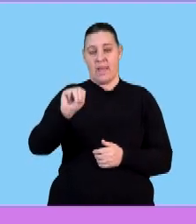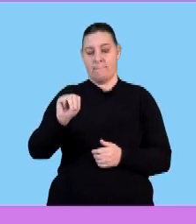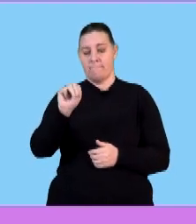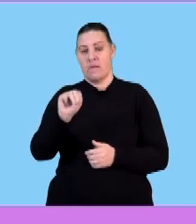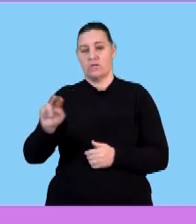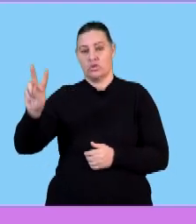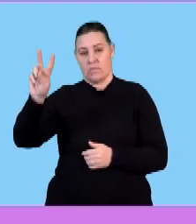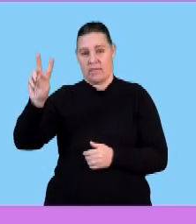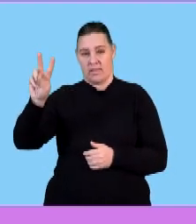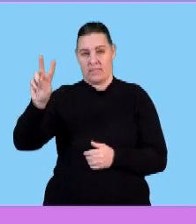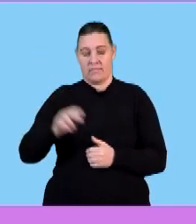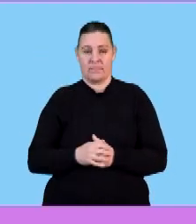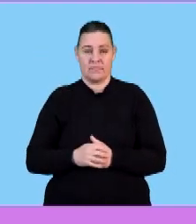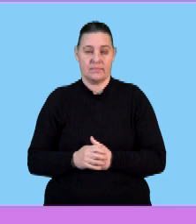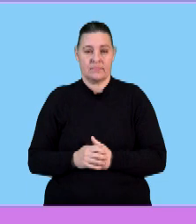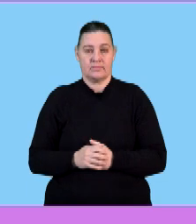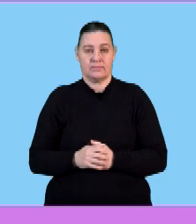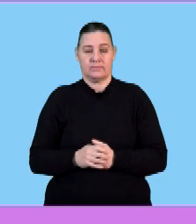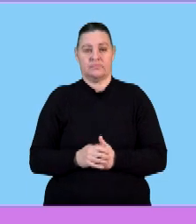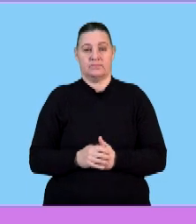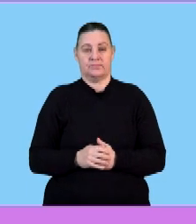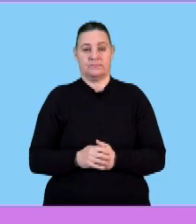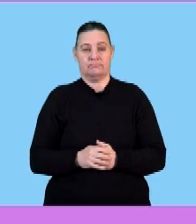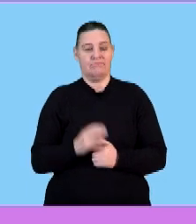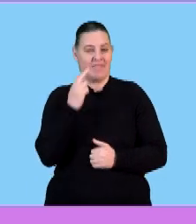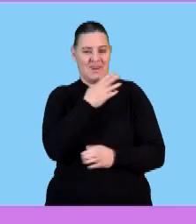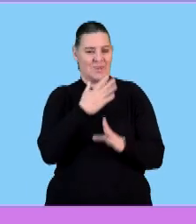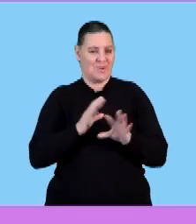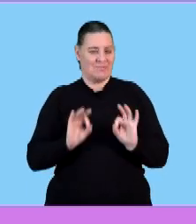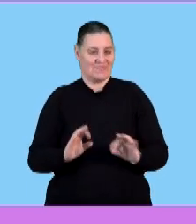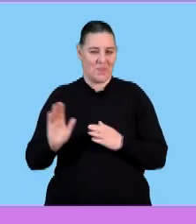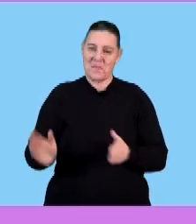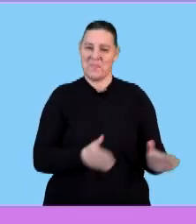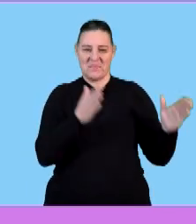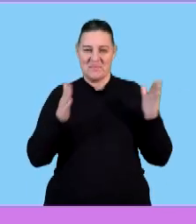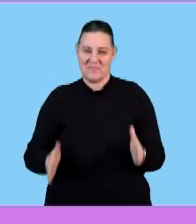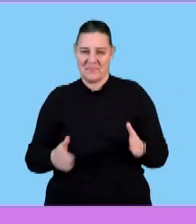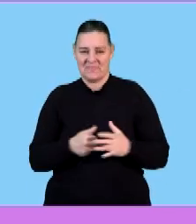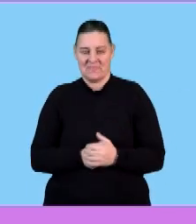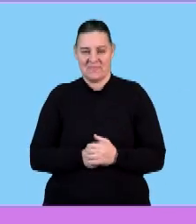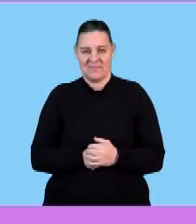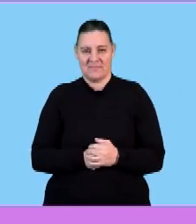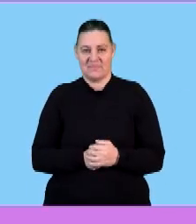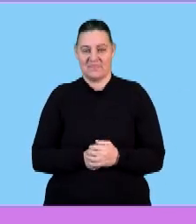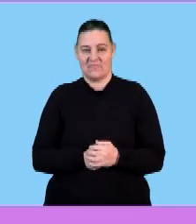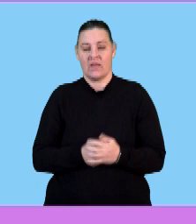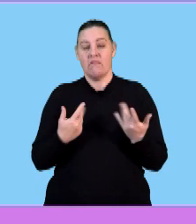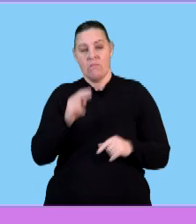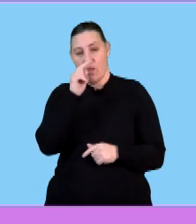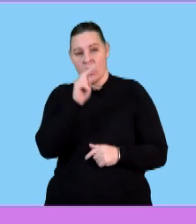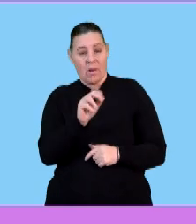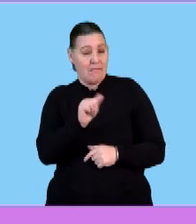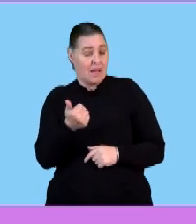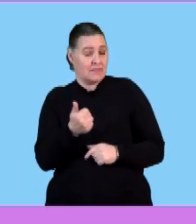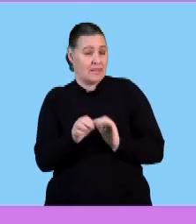4.5 meters. Again, that is squared. Nice work. Let's move along. So